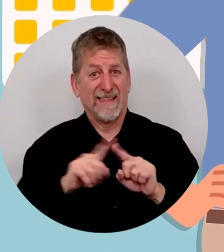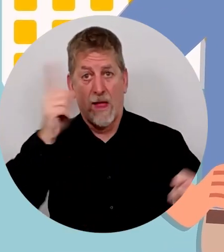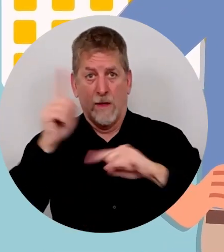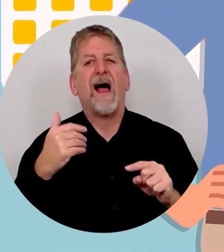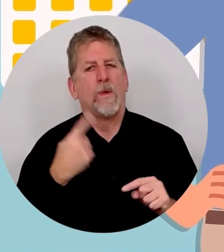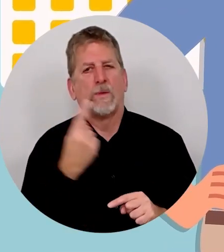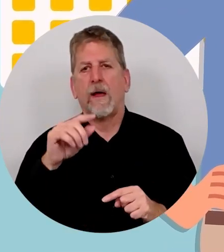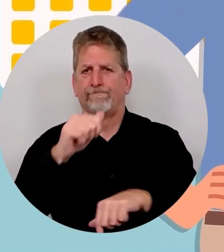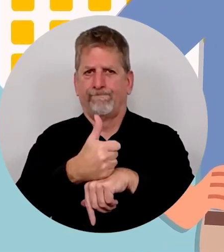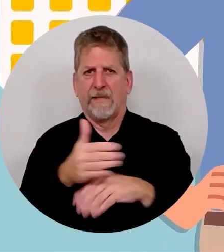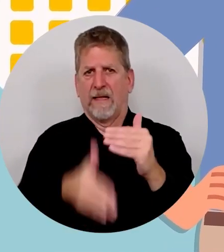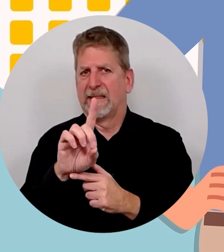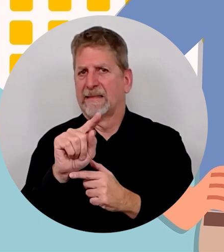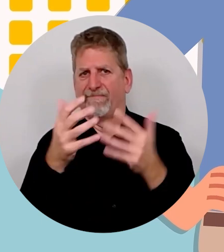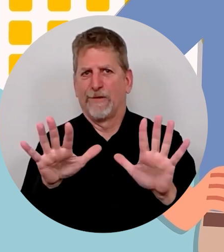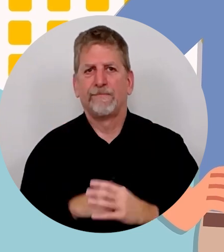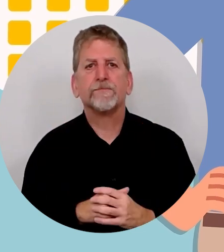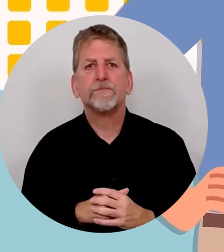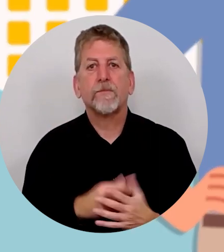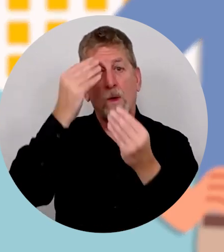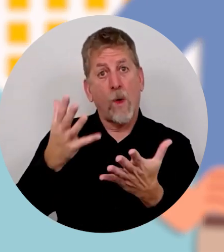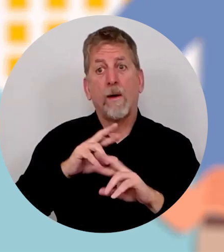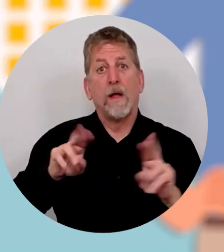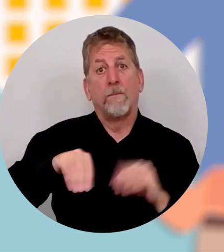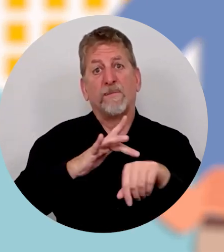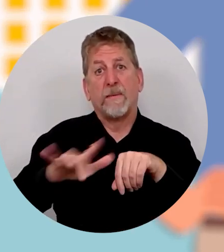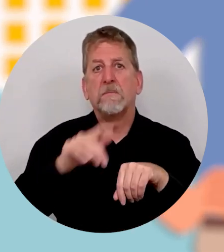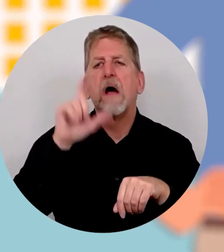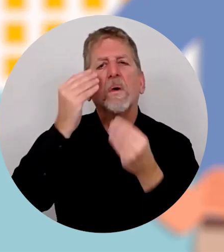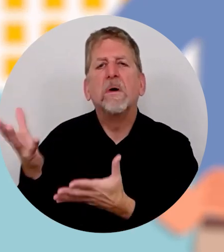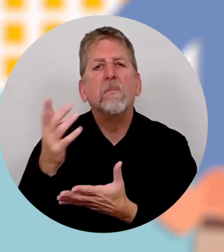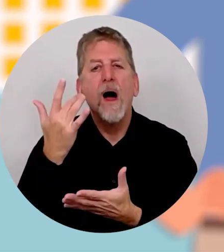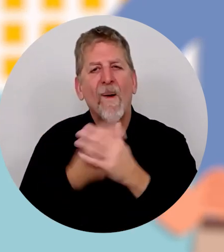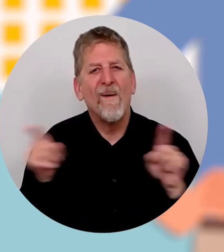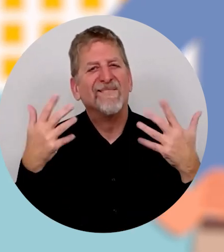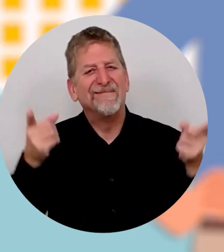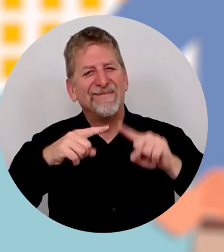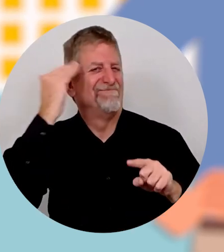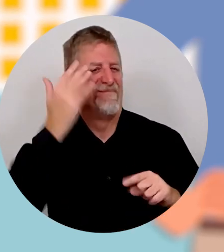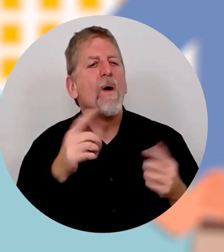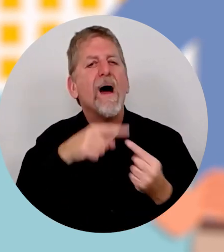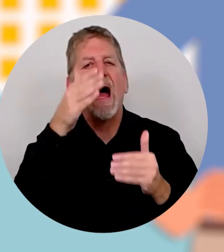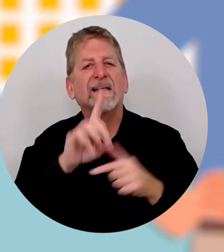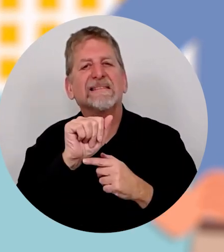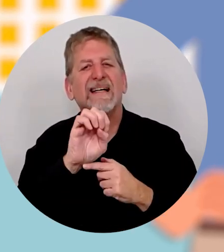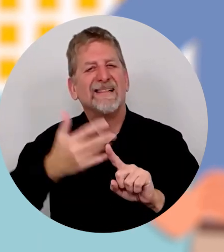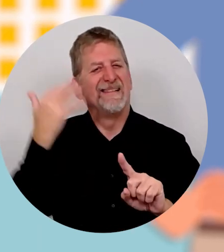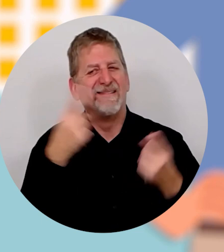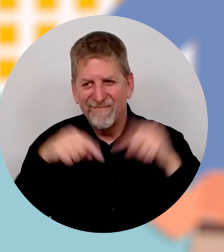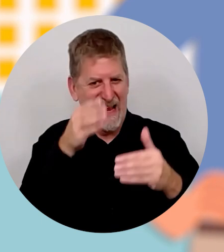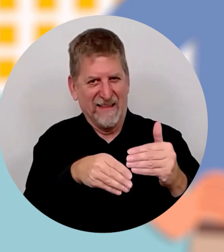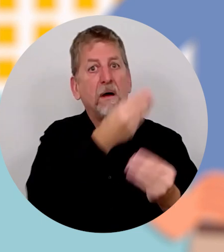rental. These agreements have a fixed end date. A notice to vacate is not needed because both sides have agreed on an end date